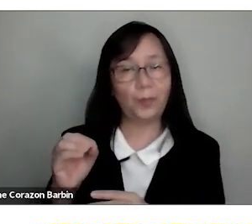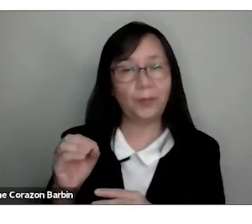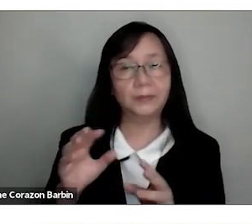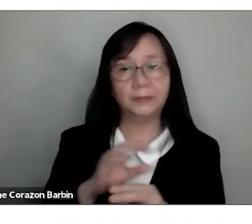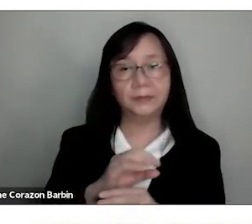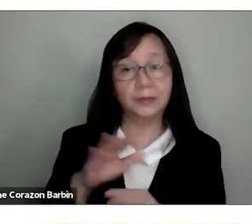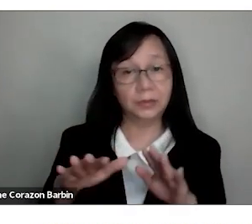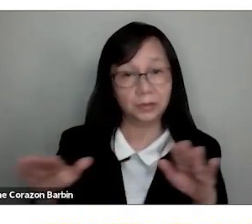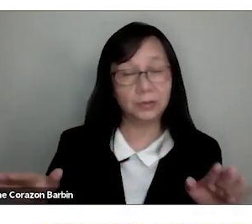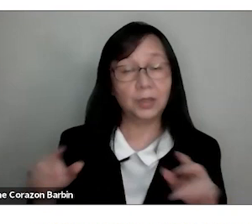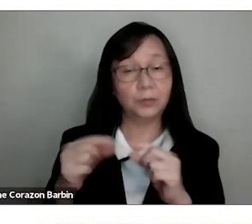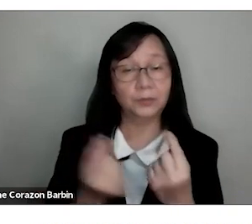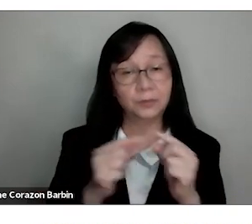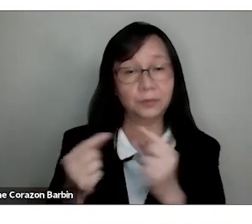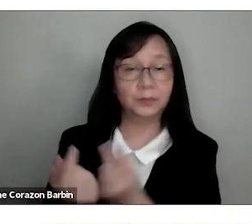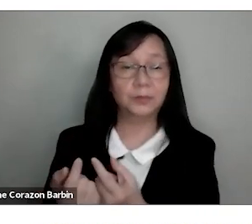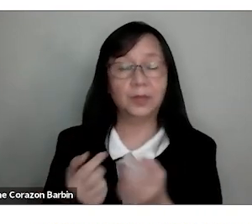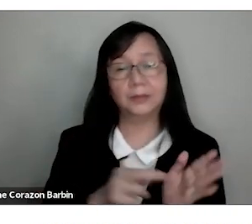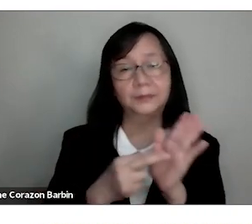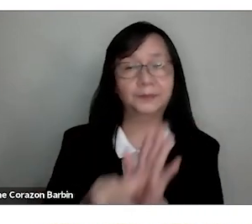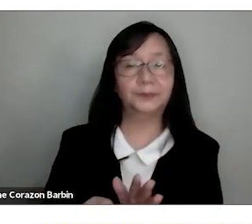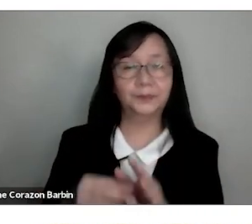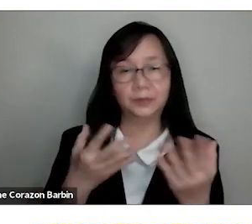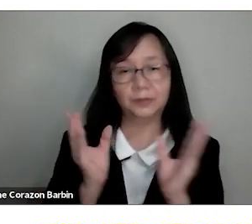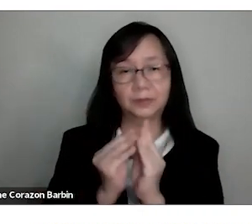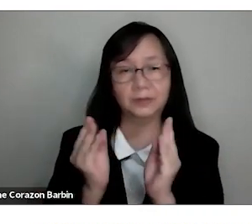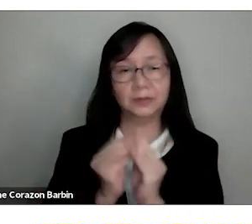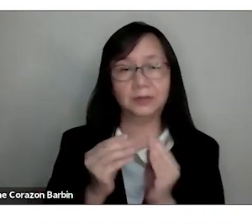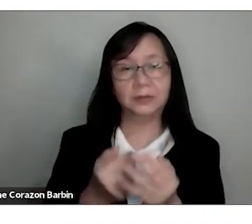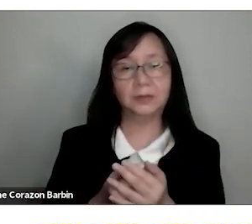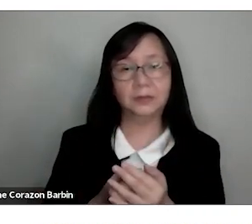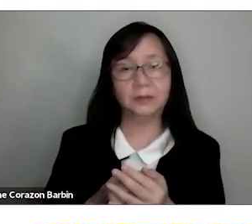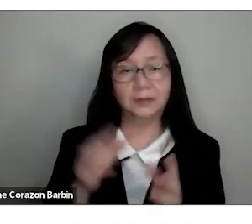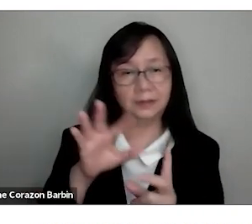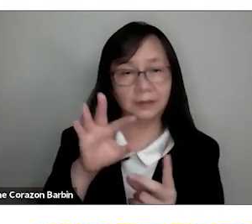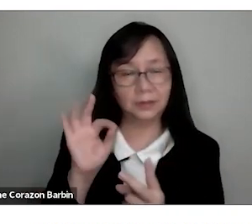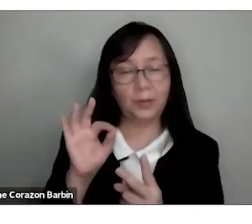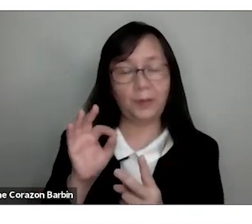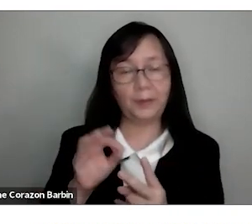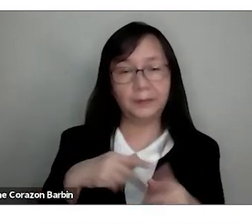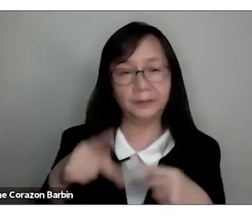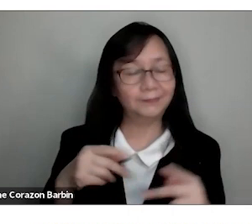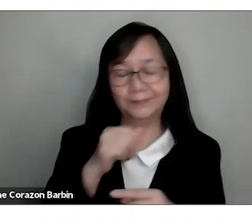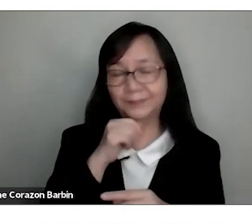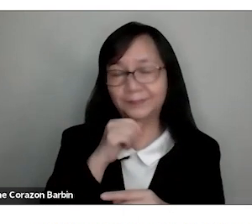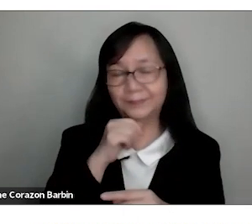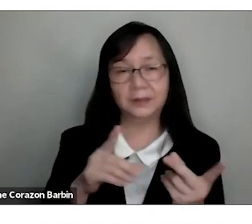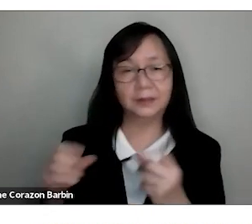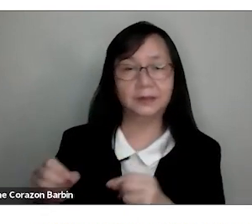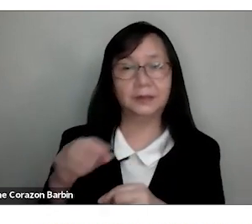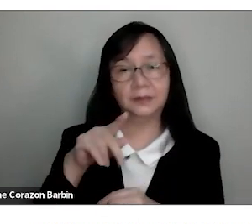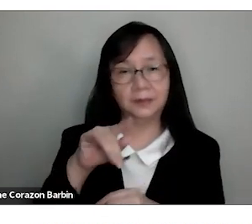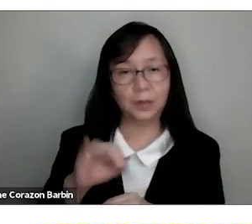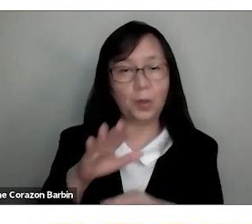peers or child-led groups as the representatives of the consultations. This selection process could not be done in the RPA COA online